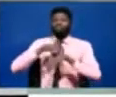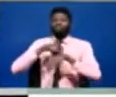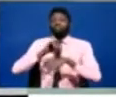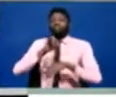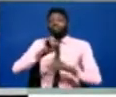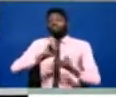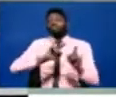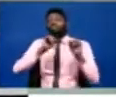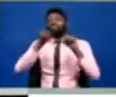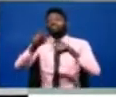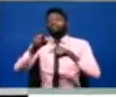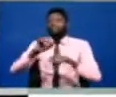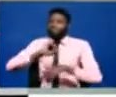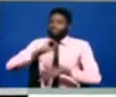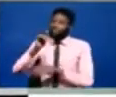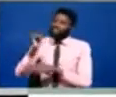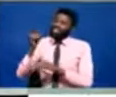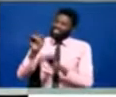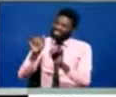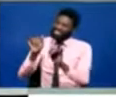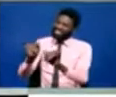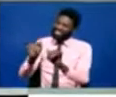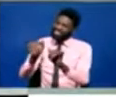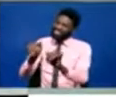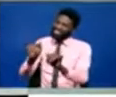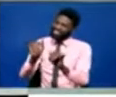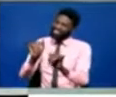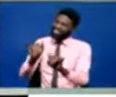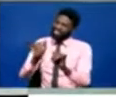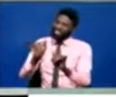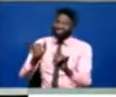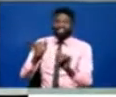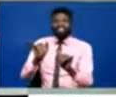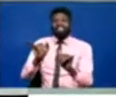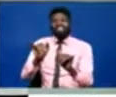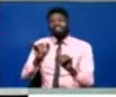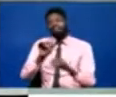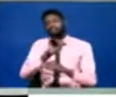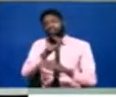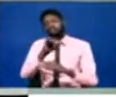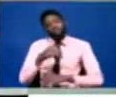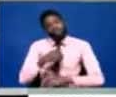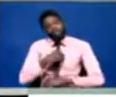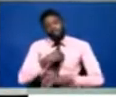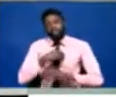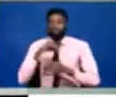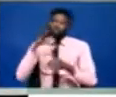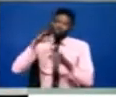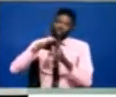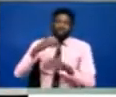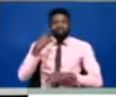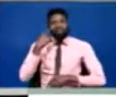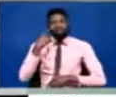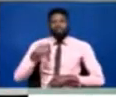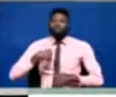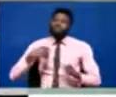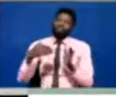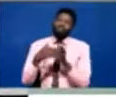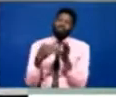there. He slept at the mountain and looked for that sympathy vote. You see, I've been locked out, but